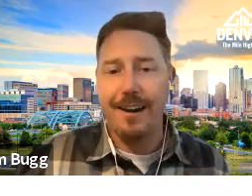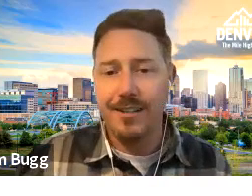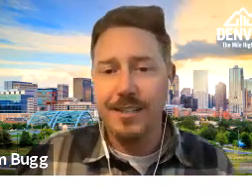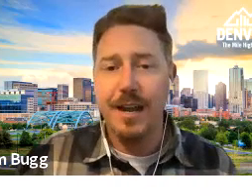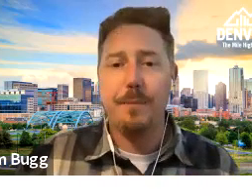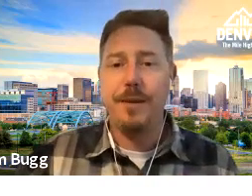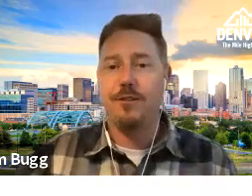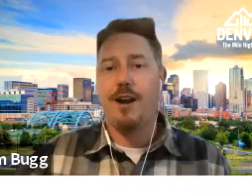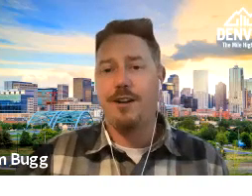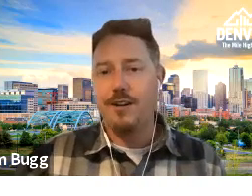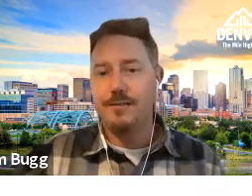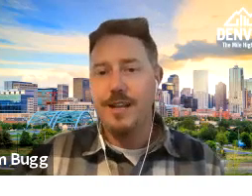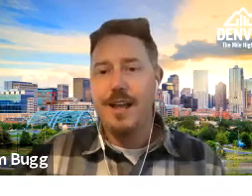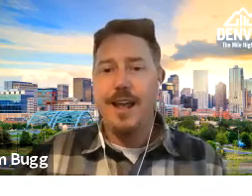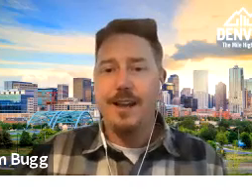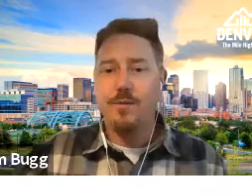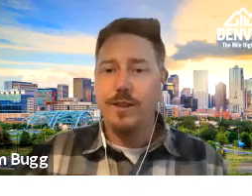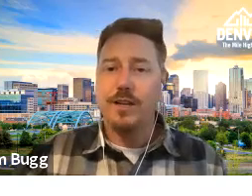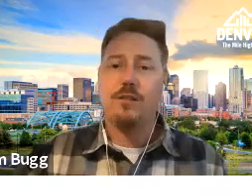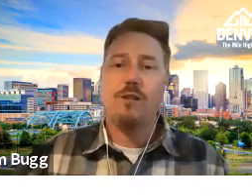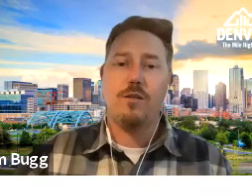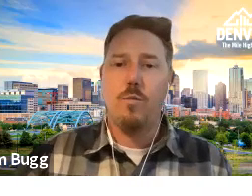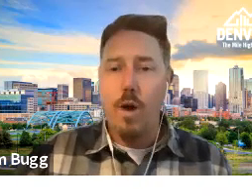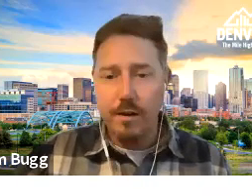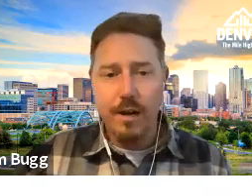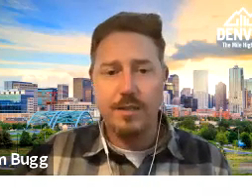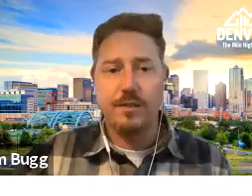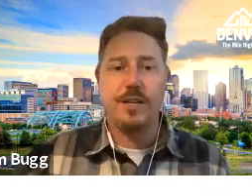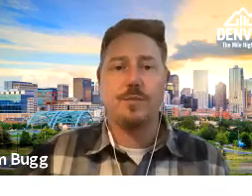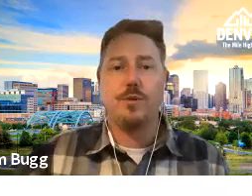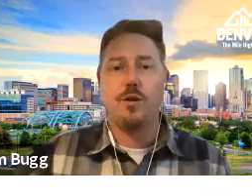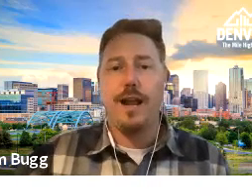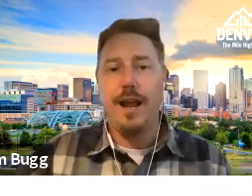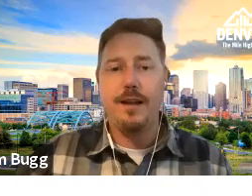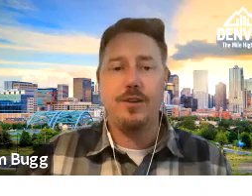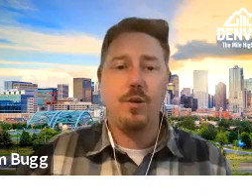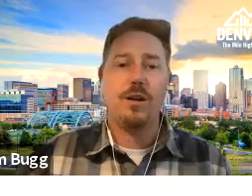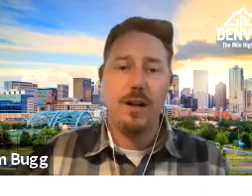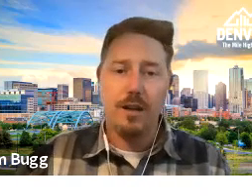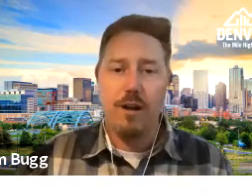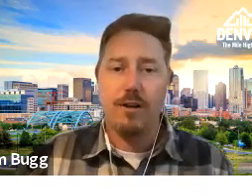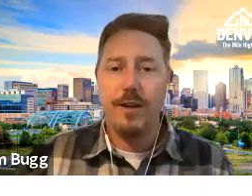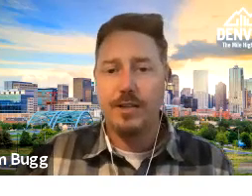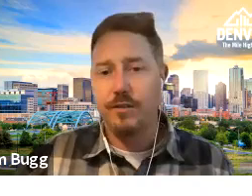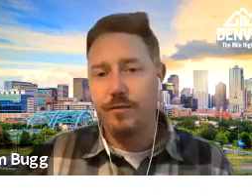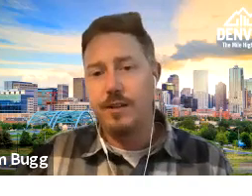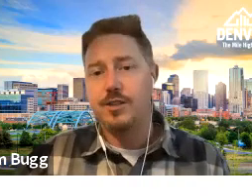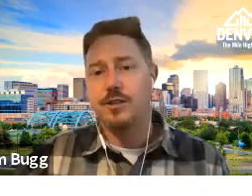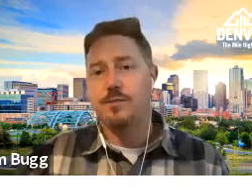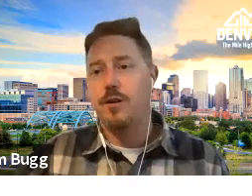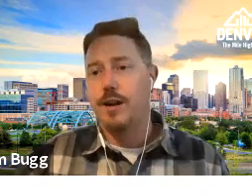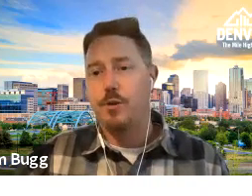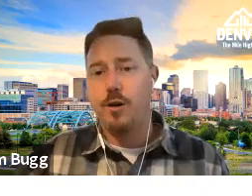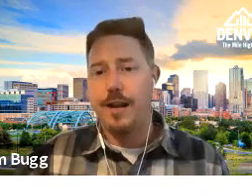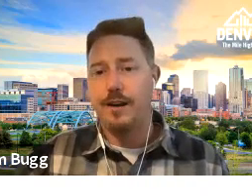Tracy Harrison and Peter Reinhardt. And with the Colorado Water Conservation Board and your Colorado National Flood